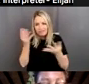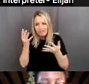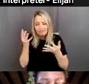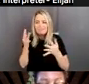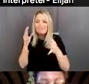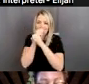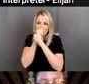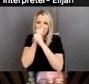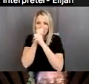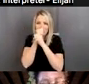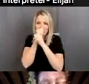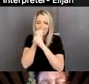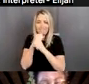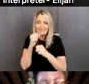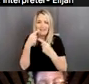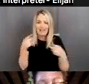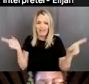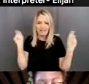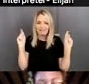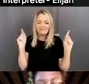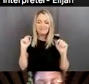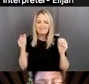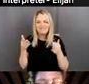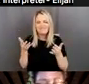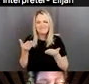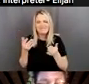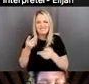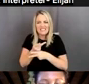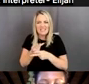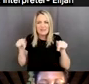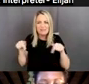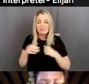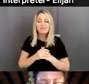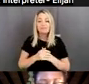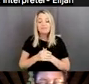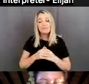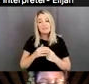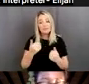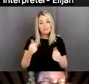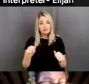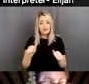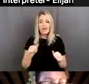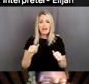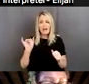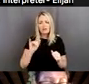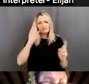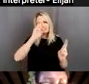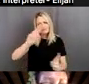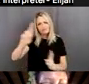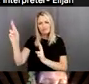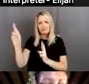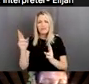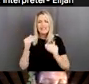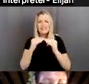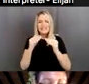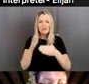confidentiality. Please also be mindful of the space that you take up. Try your best to give each other equitable sharing time as well.